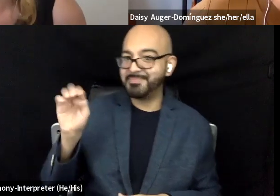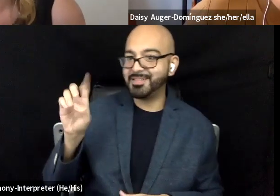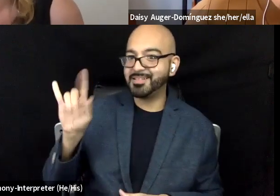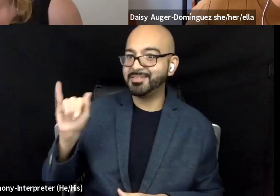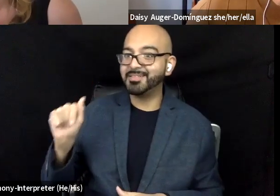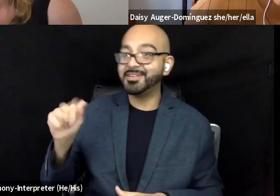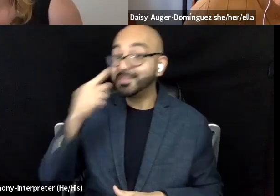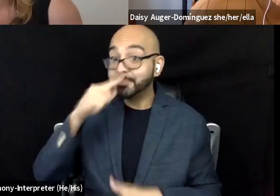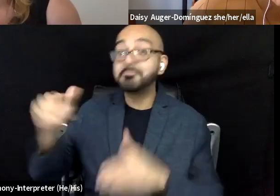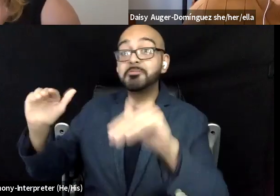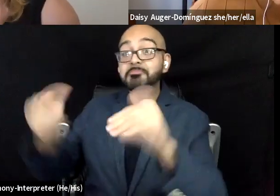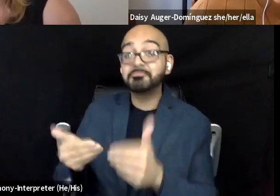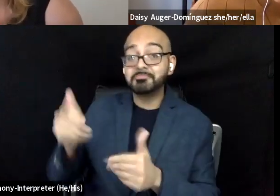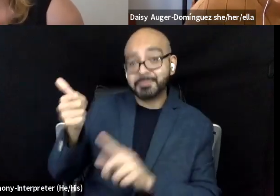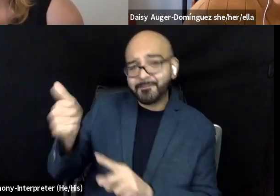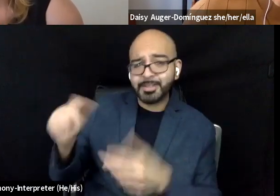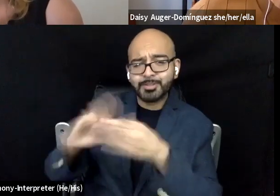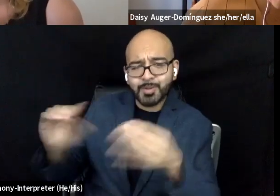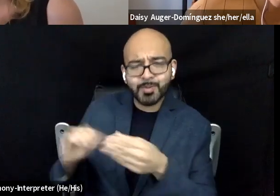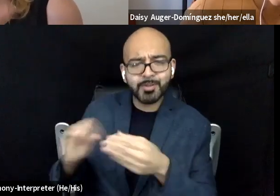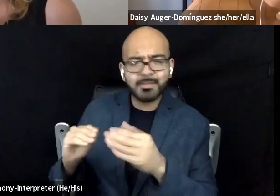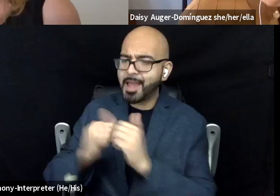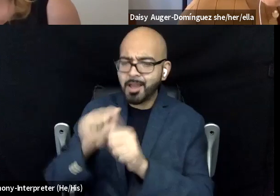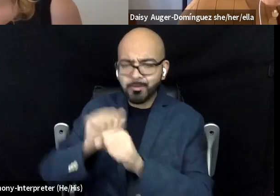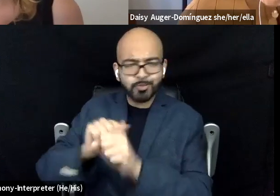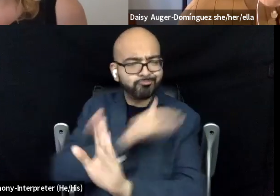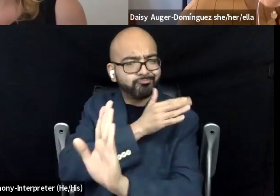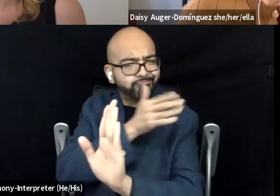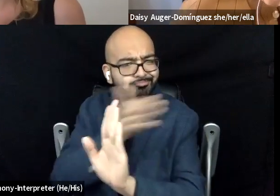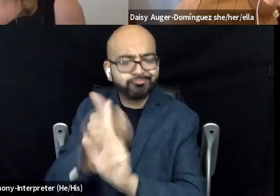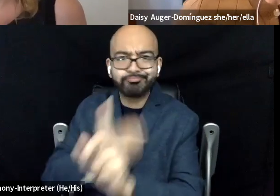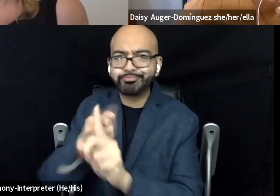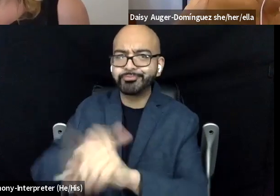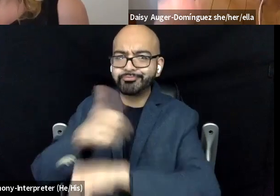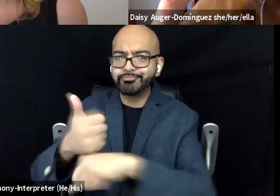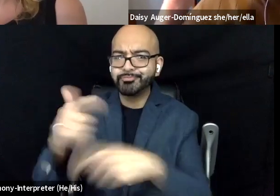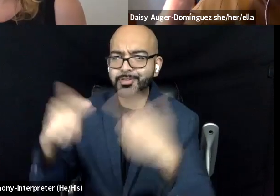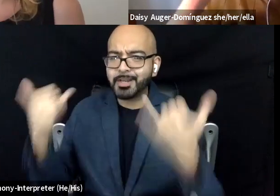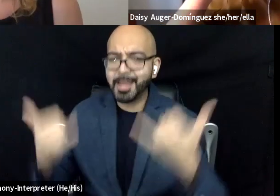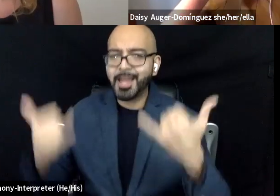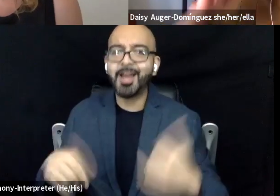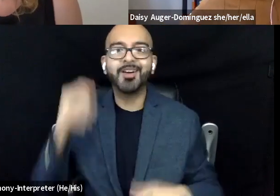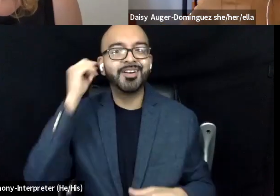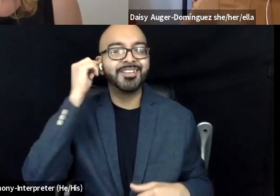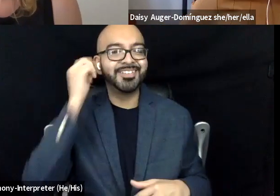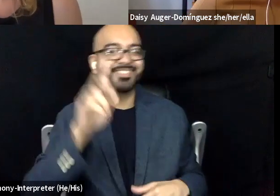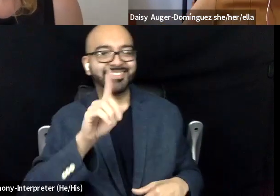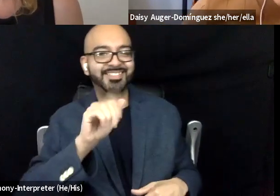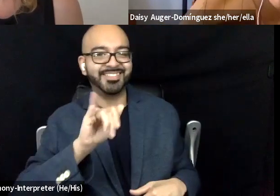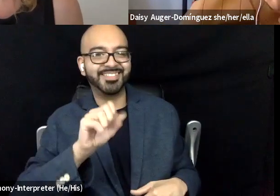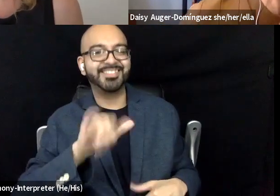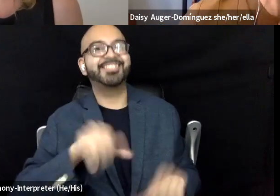you got to be doing what you're doing now? What is that? Sure. Oh, you know, those really short stories, right?